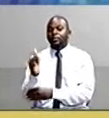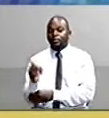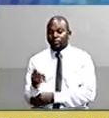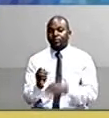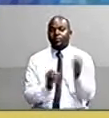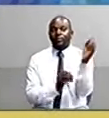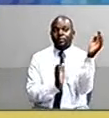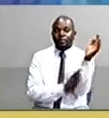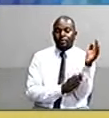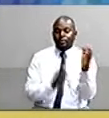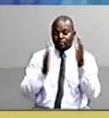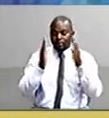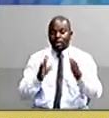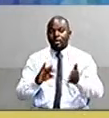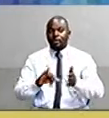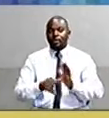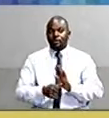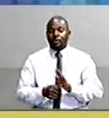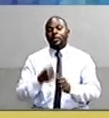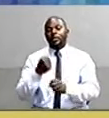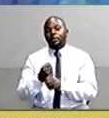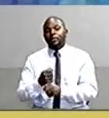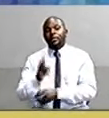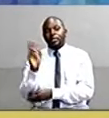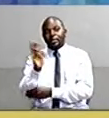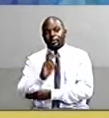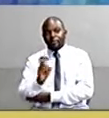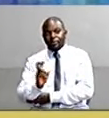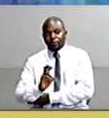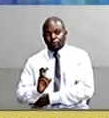Development on that. They've done the inspections,